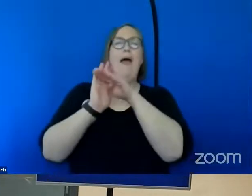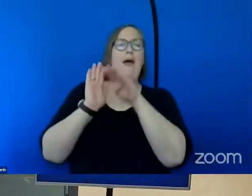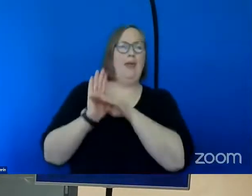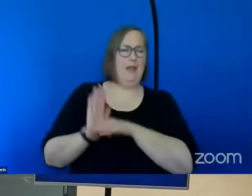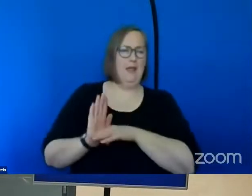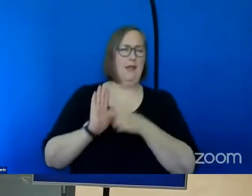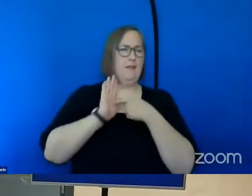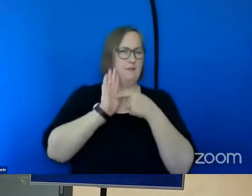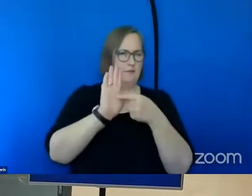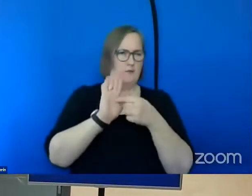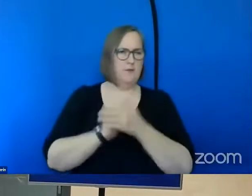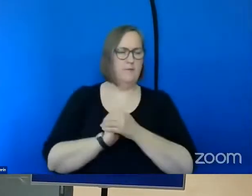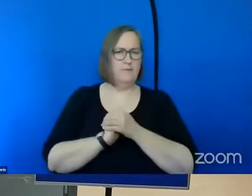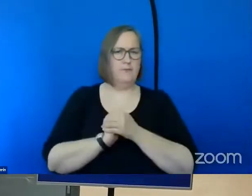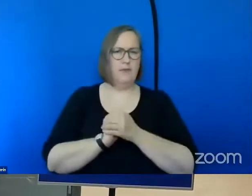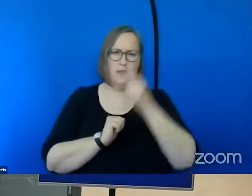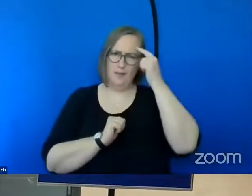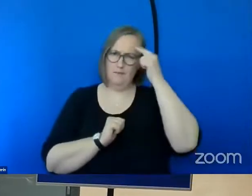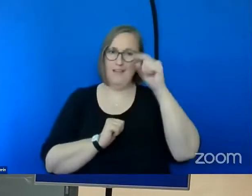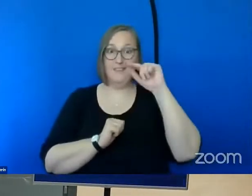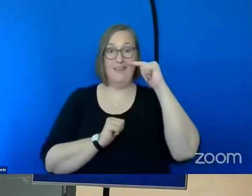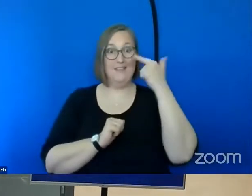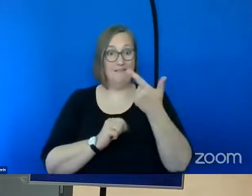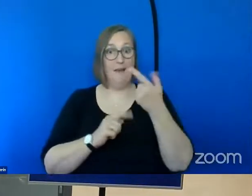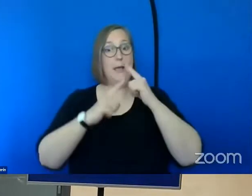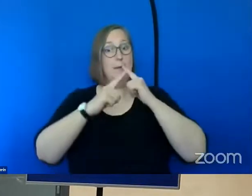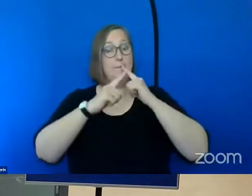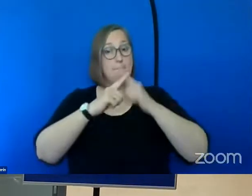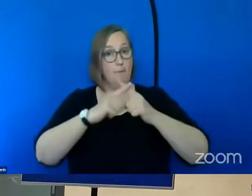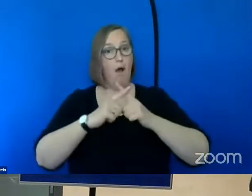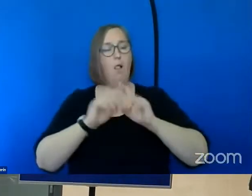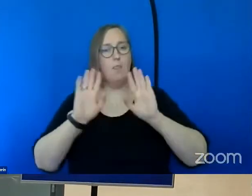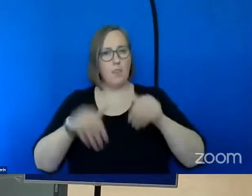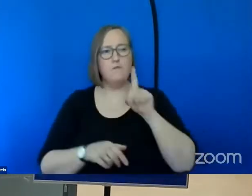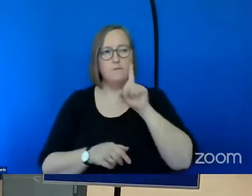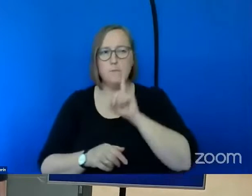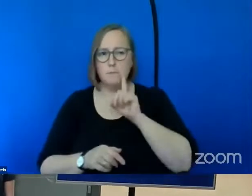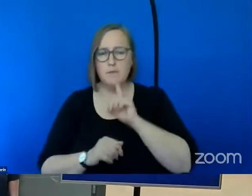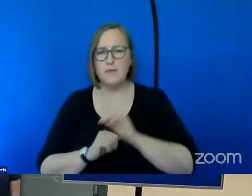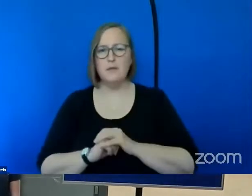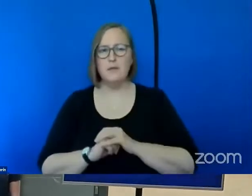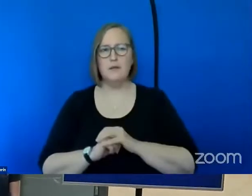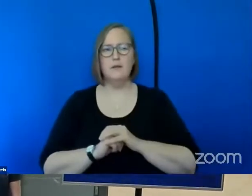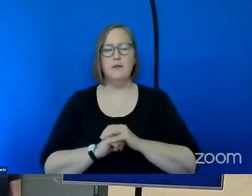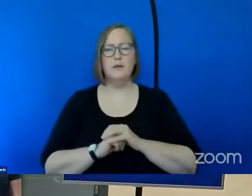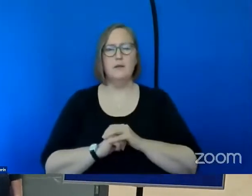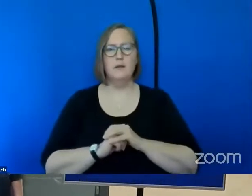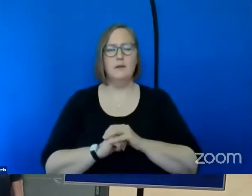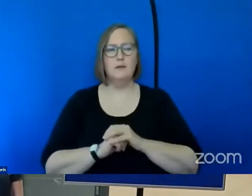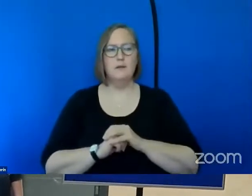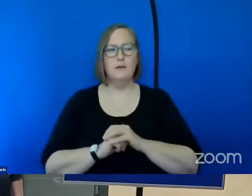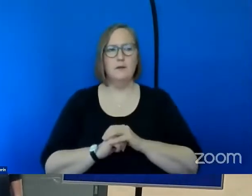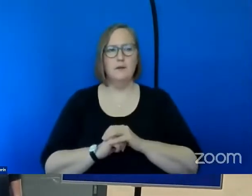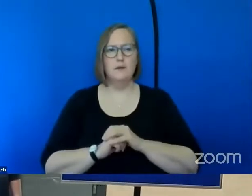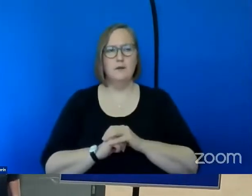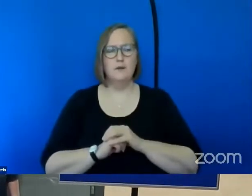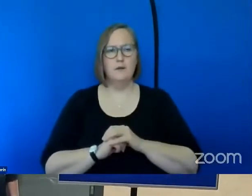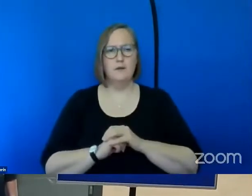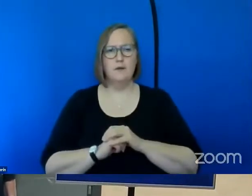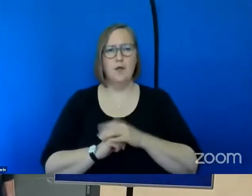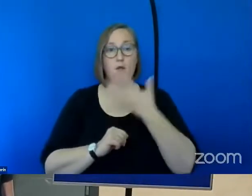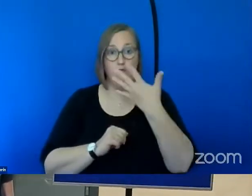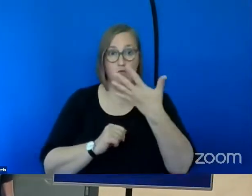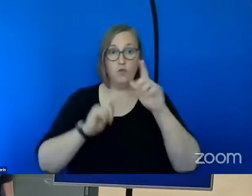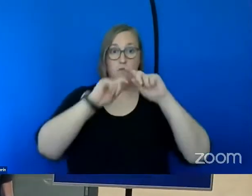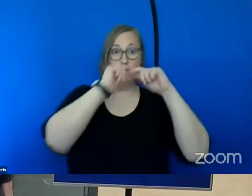the 5 teams. 8 objects need to be put into position. With 1 minute to start, just give us a quick update on the rules